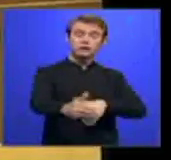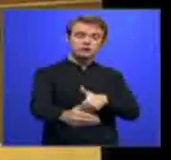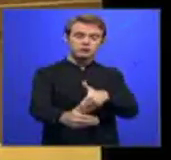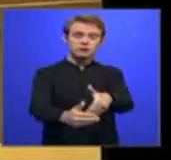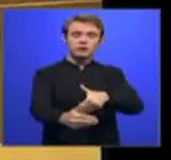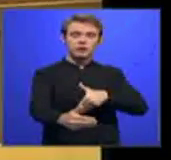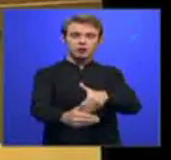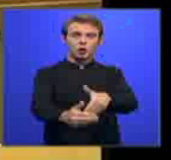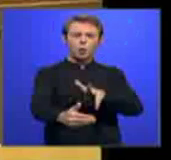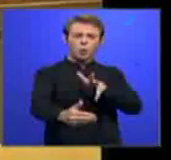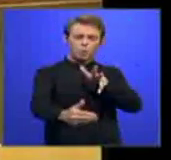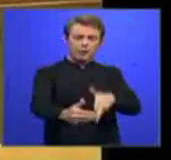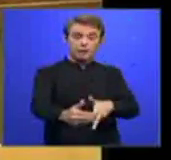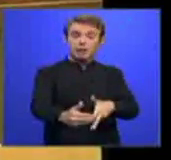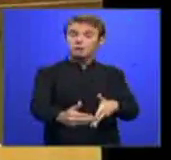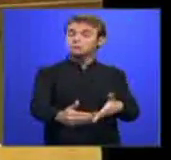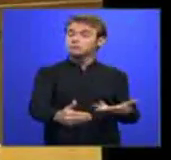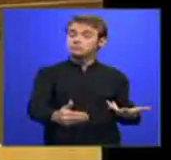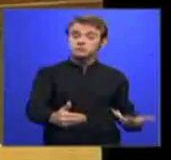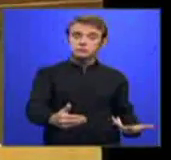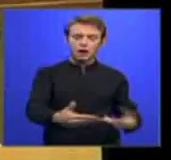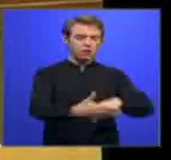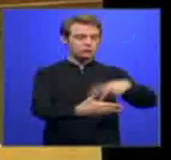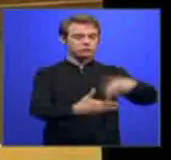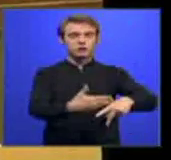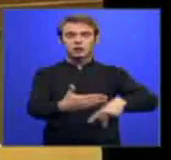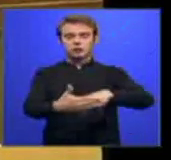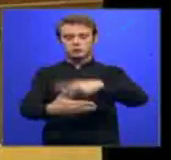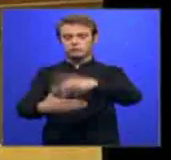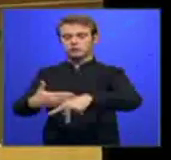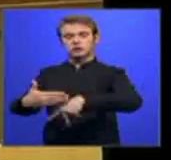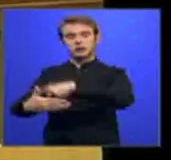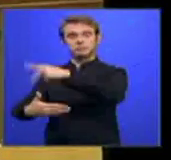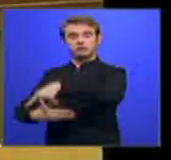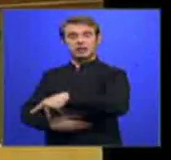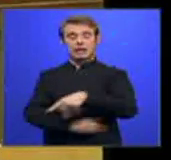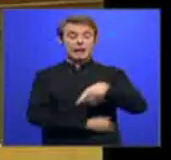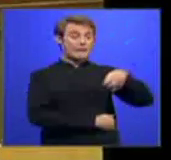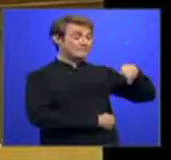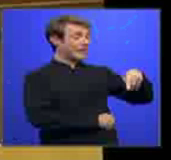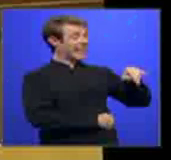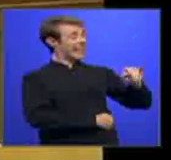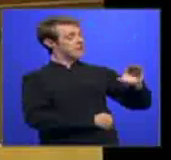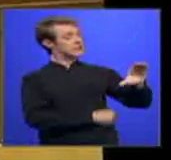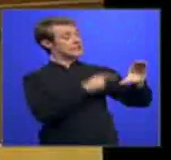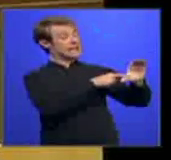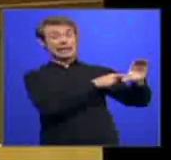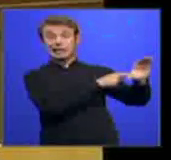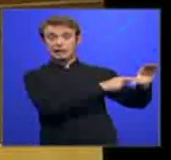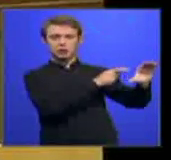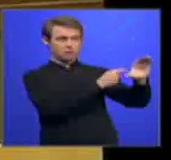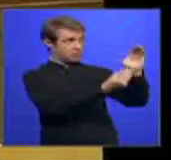will fast-track many of the projects that the PICC has announced.